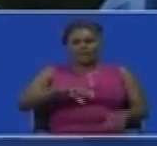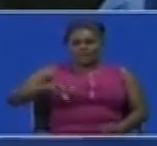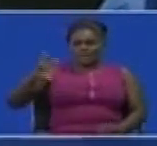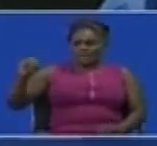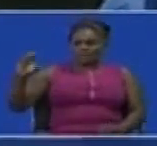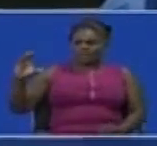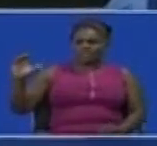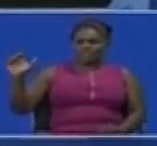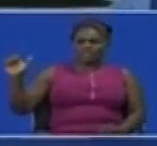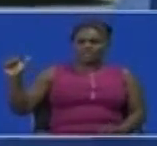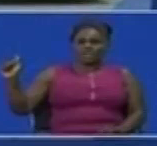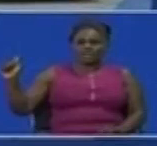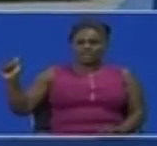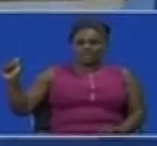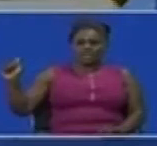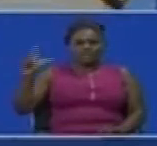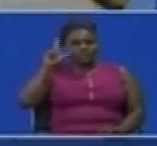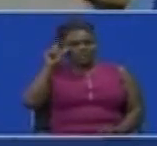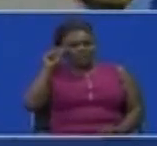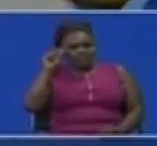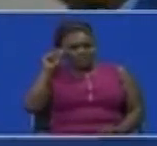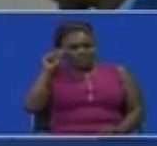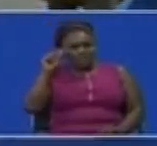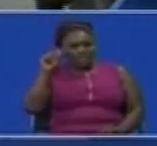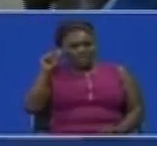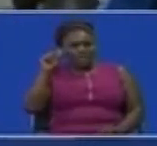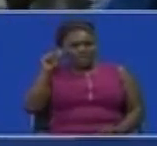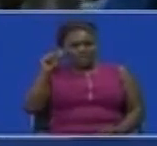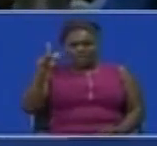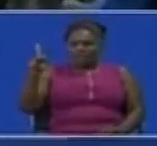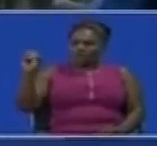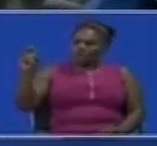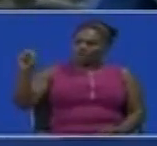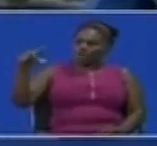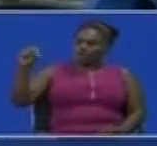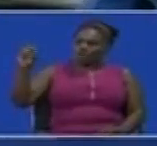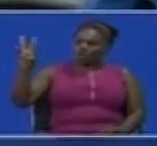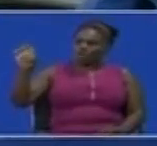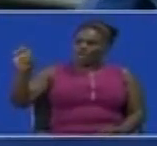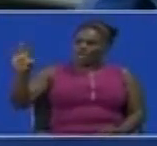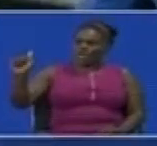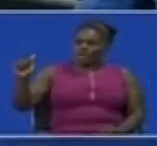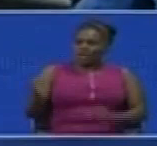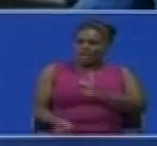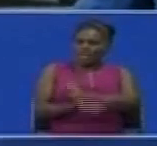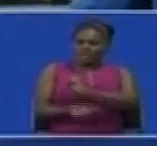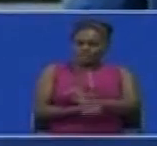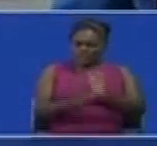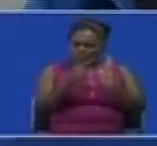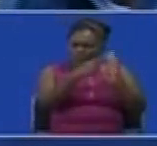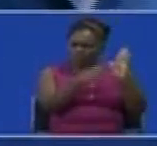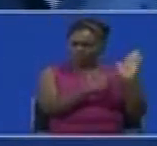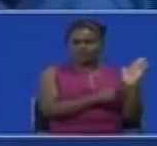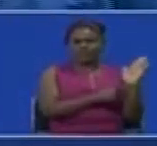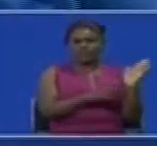here in Mombasa, is called Mr. Jabez, who is the member, the MCA for Congo Air, to break it down for us and explain to us a few things here and there.